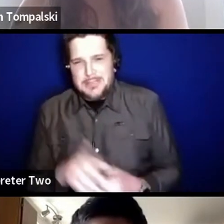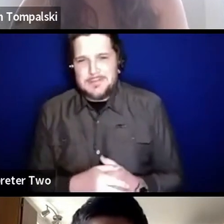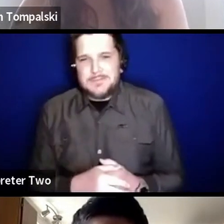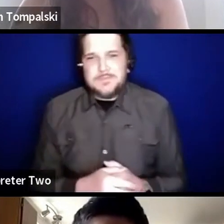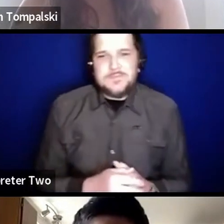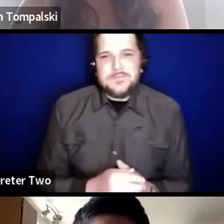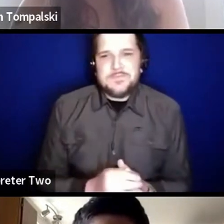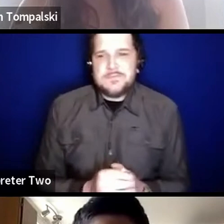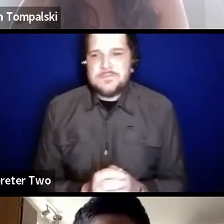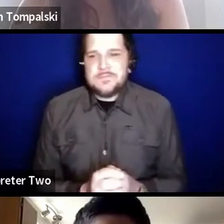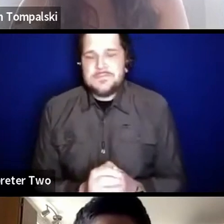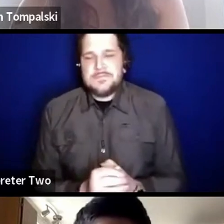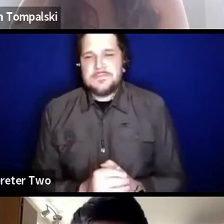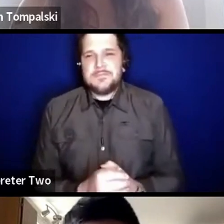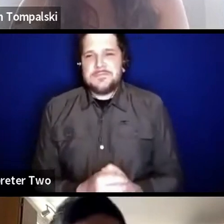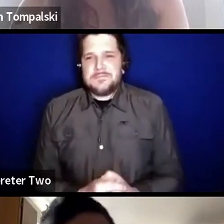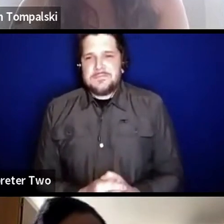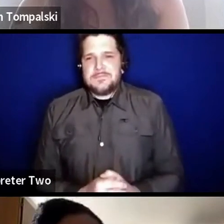I